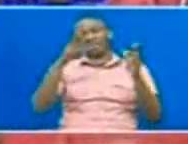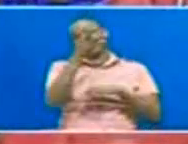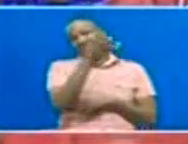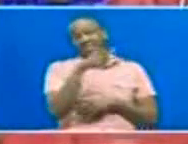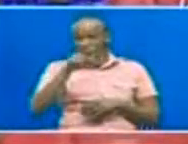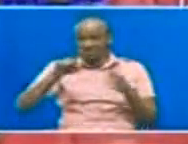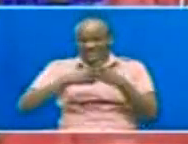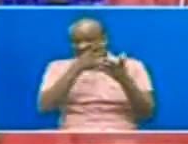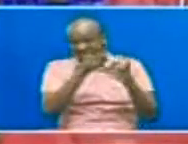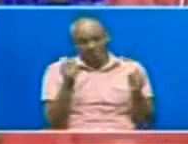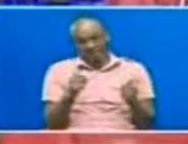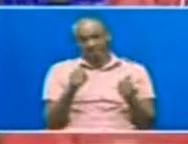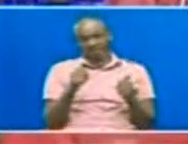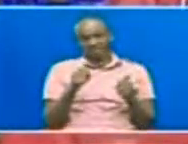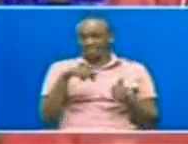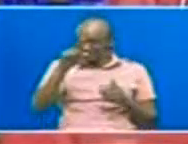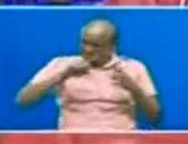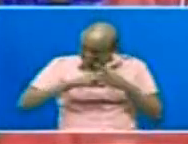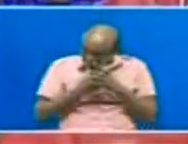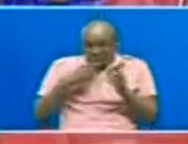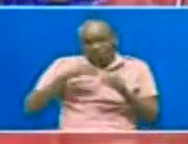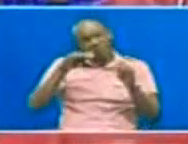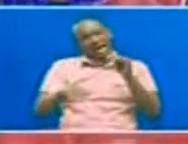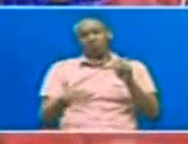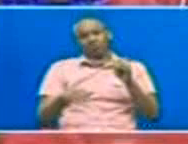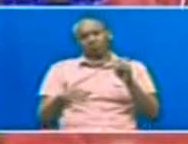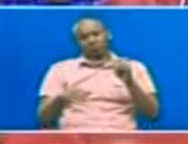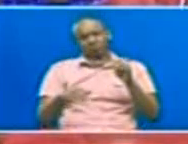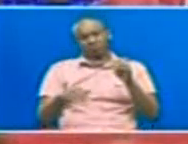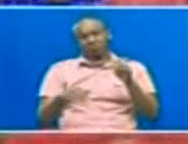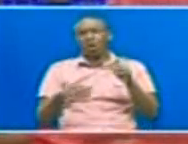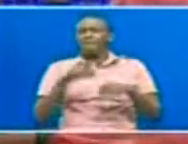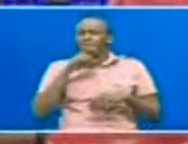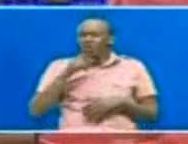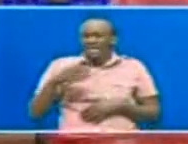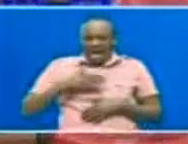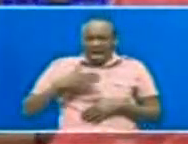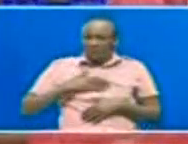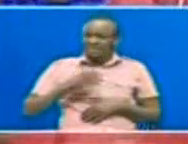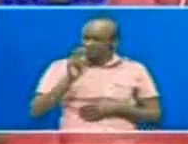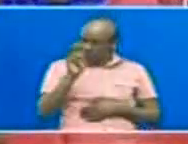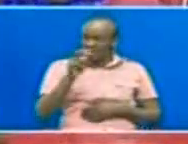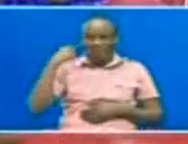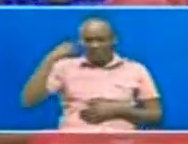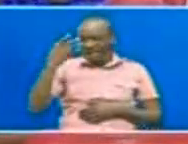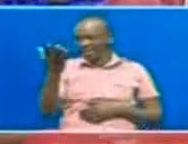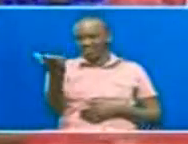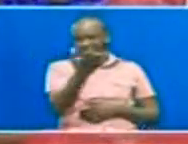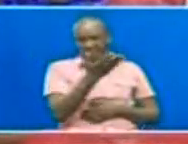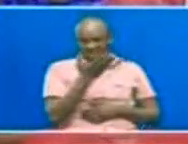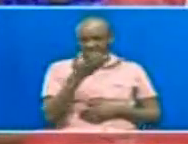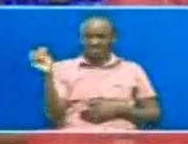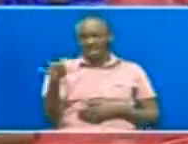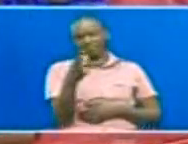start from the grassroots. Our boys, even if you go to Madare, where